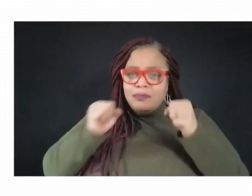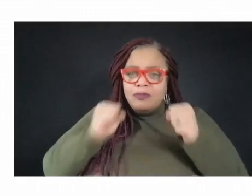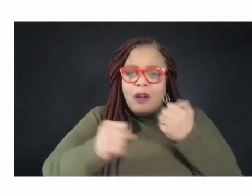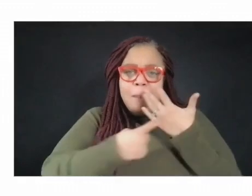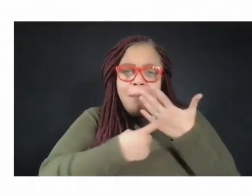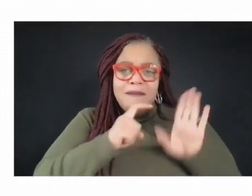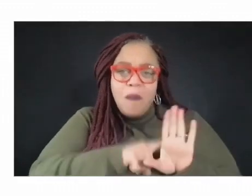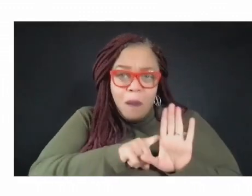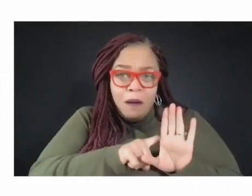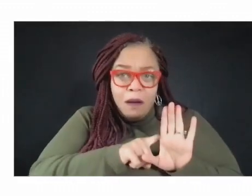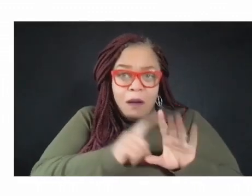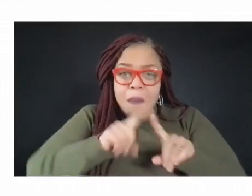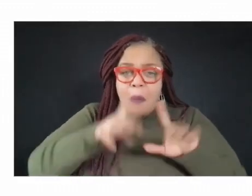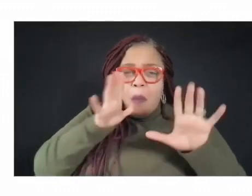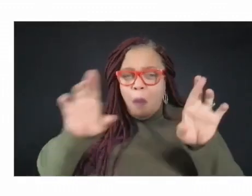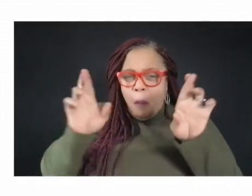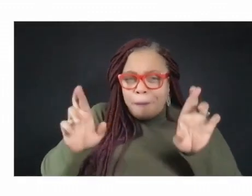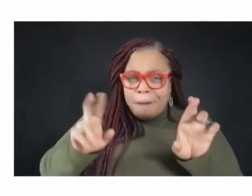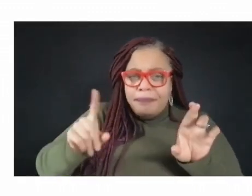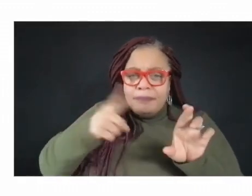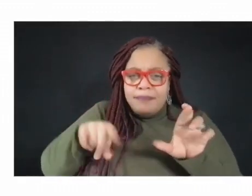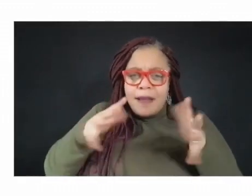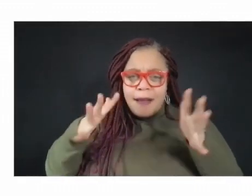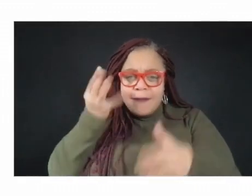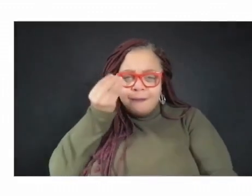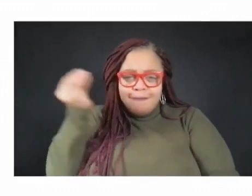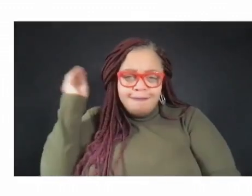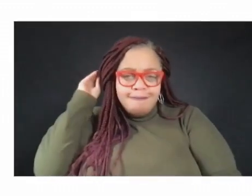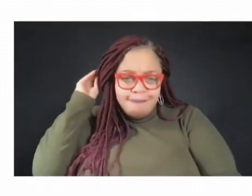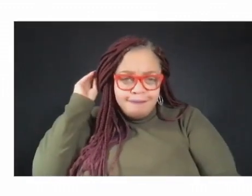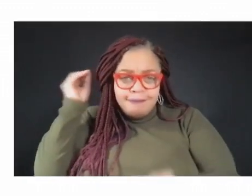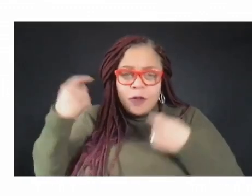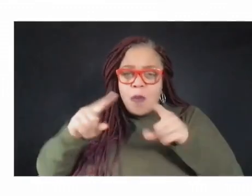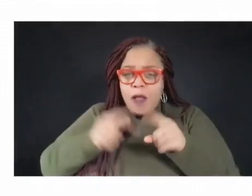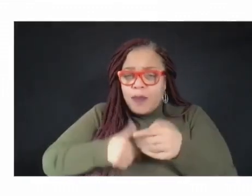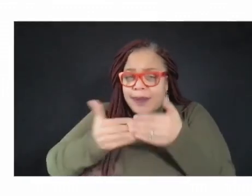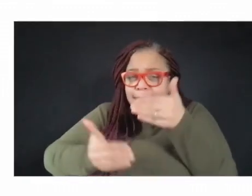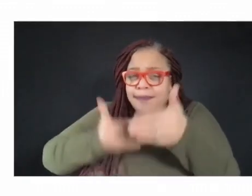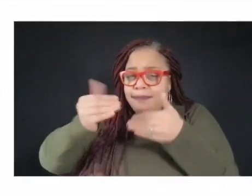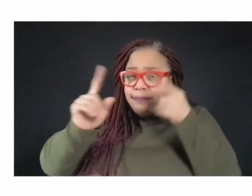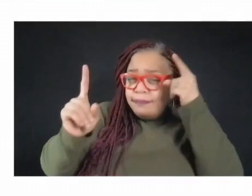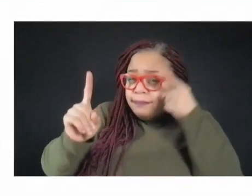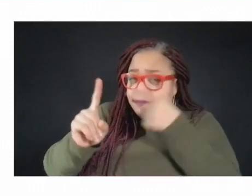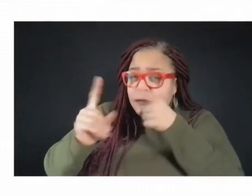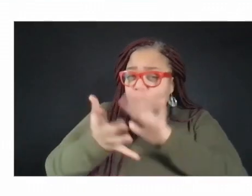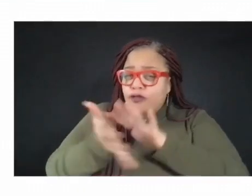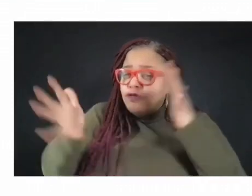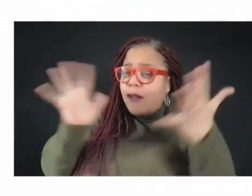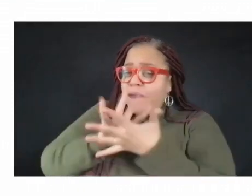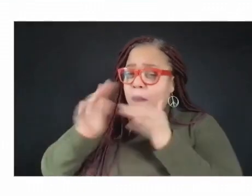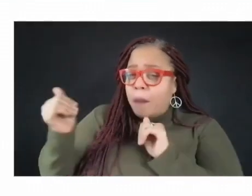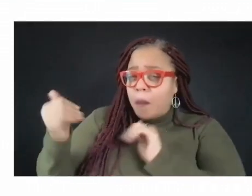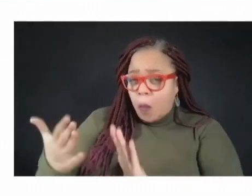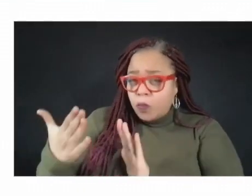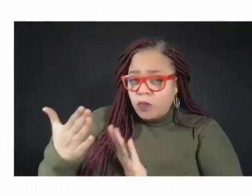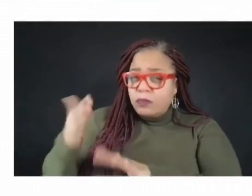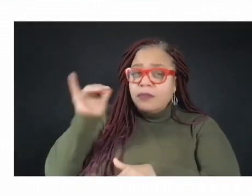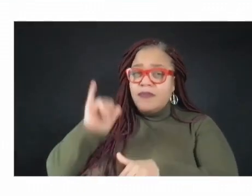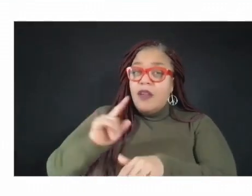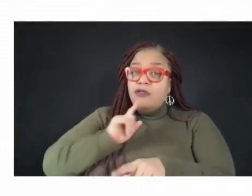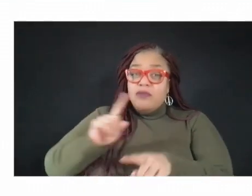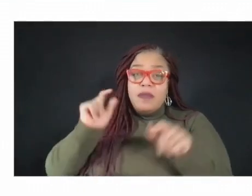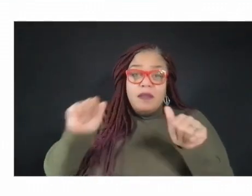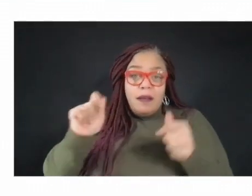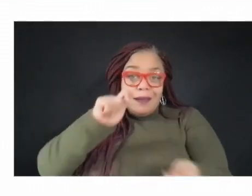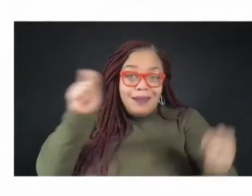towards a transformative approach that can really change the future in a lasting way, in a